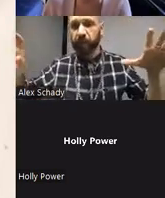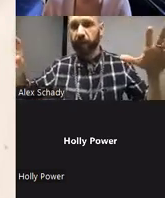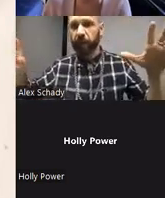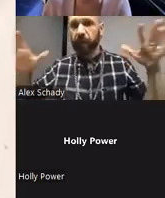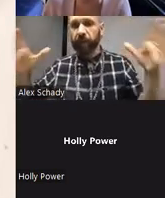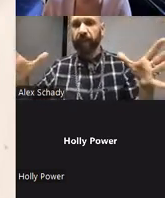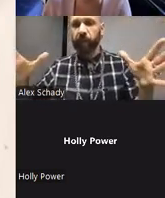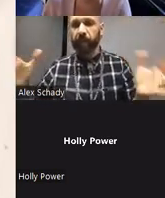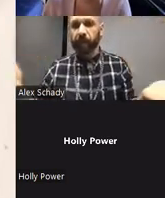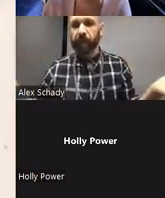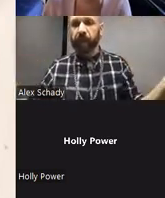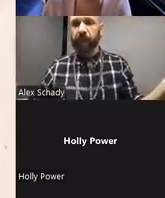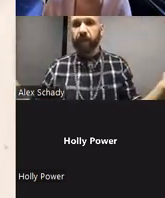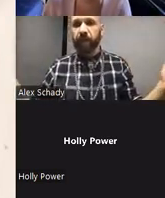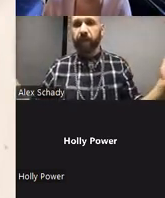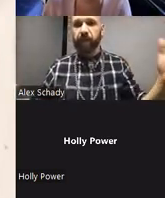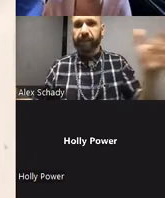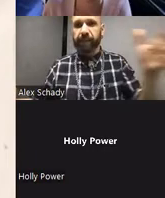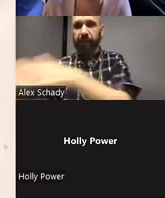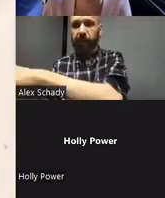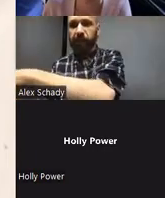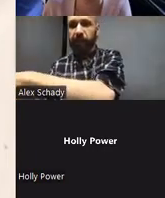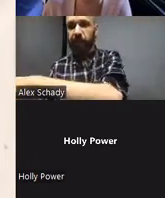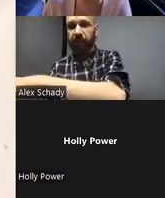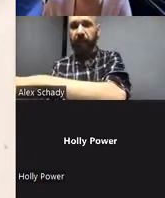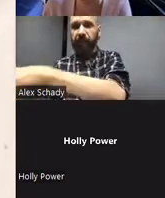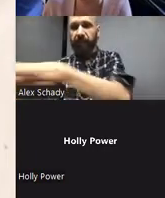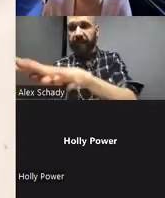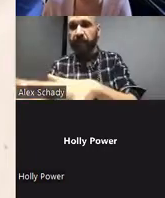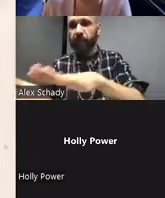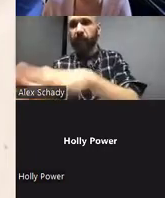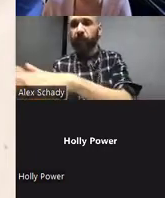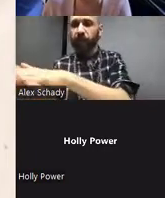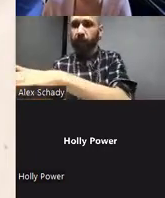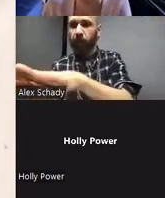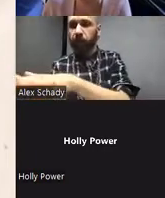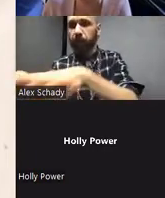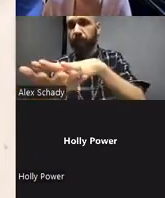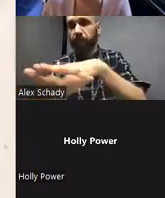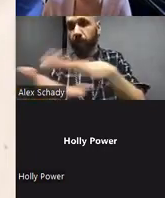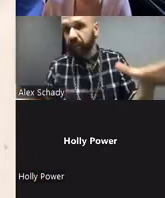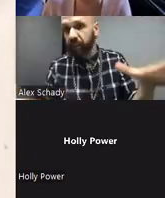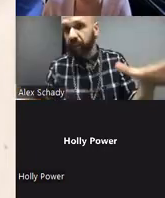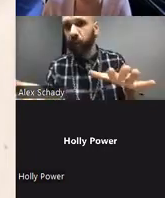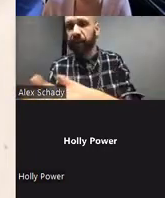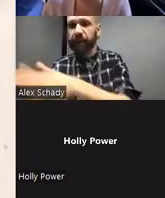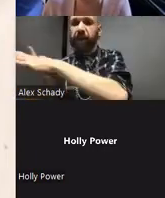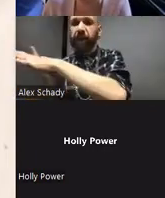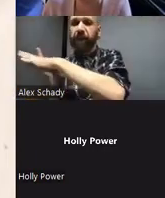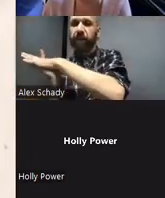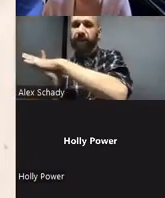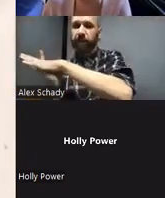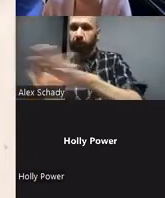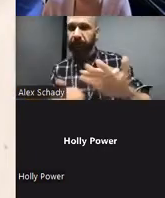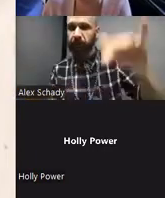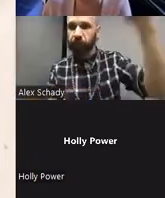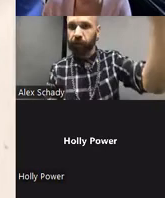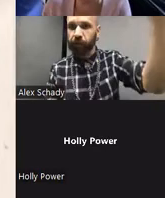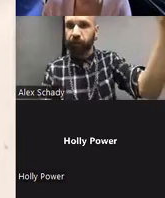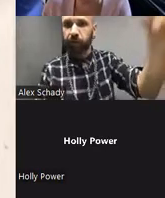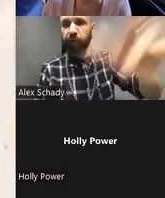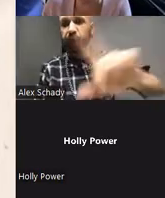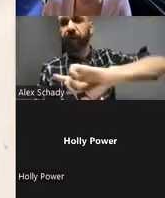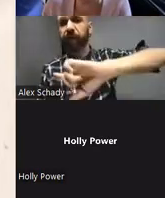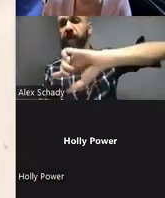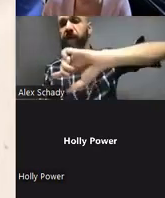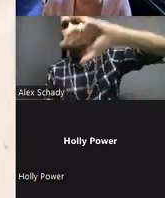with talcum powder. The talcum powder then becomes an image of the object or a trace of the object, and then that's projected using an